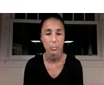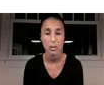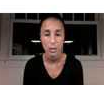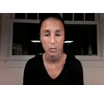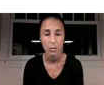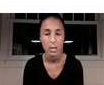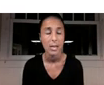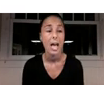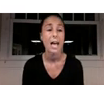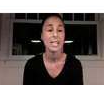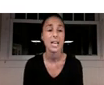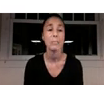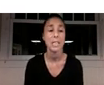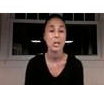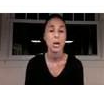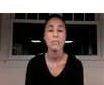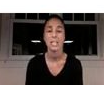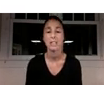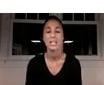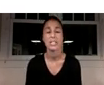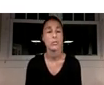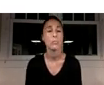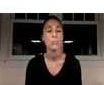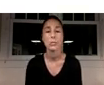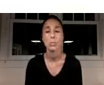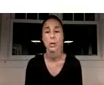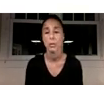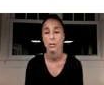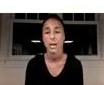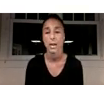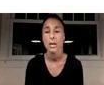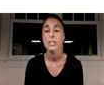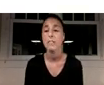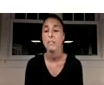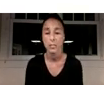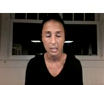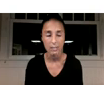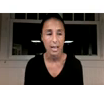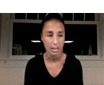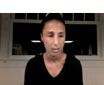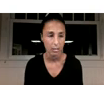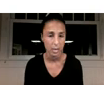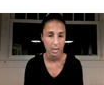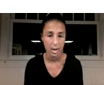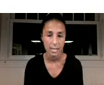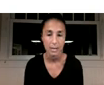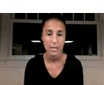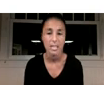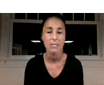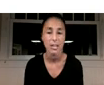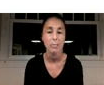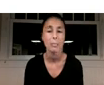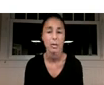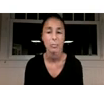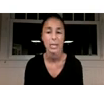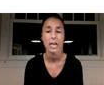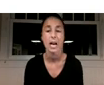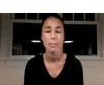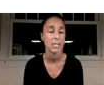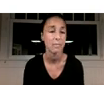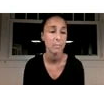in partnership with you as the nomination hopefully advances through the board's work program to fully vet the ultimate concept and